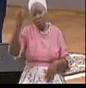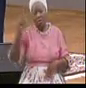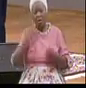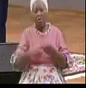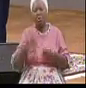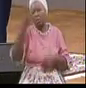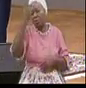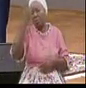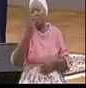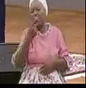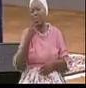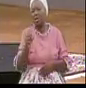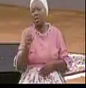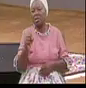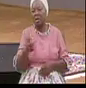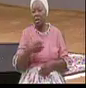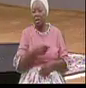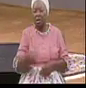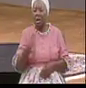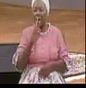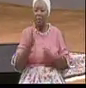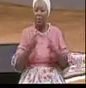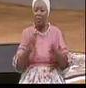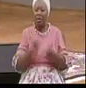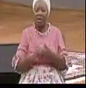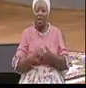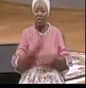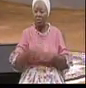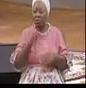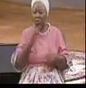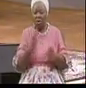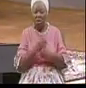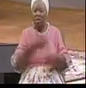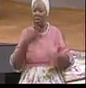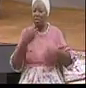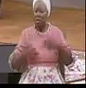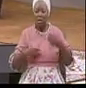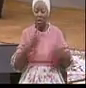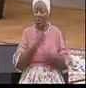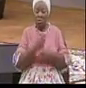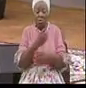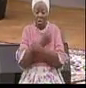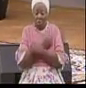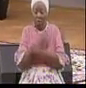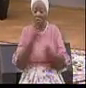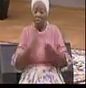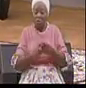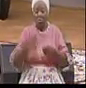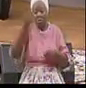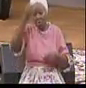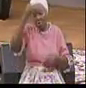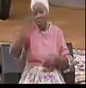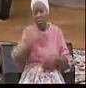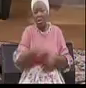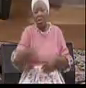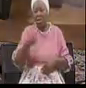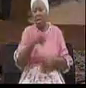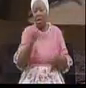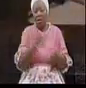There are people who take joy in disobeying their